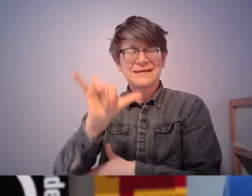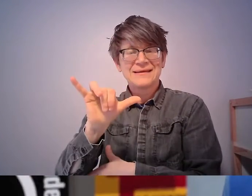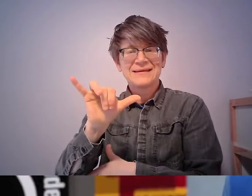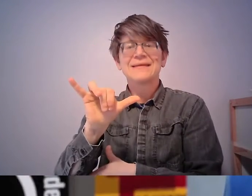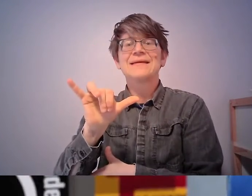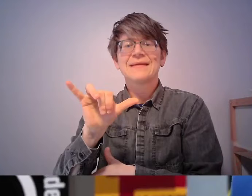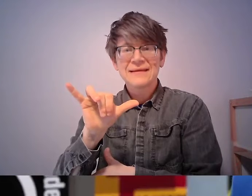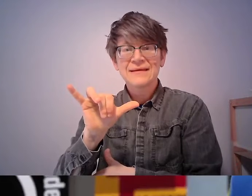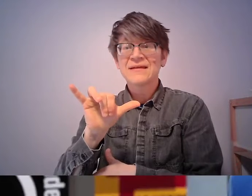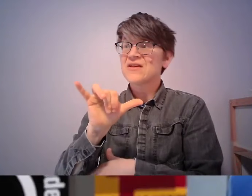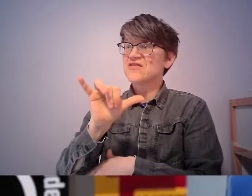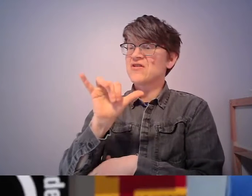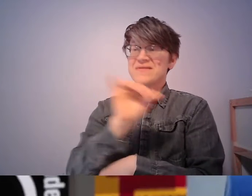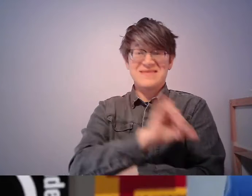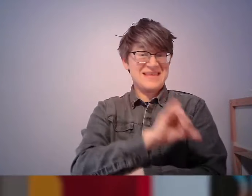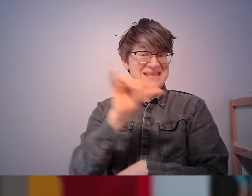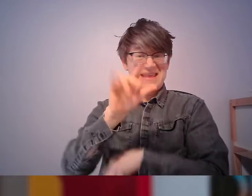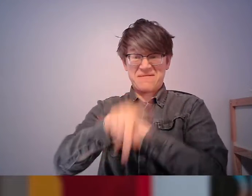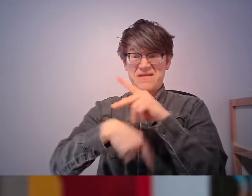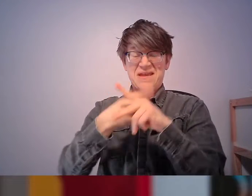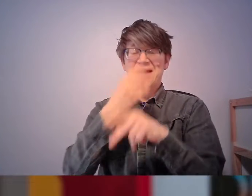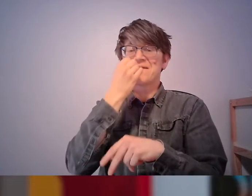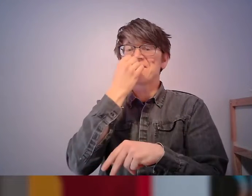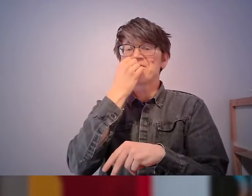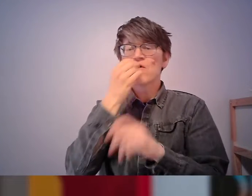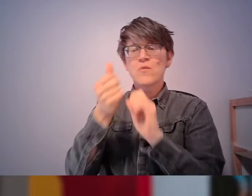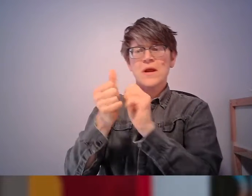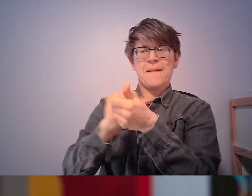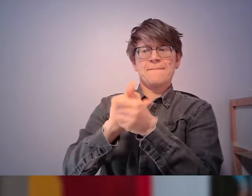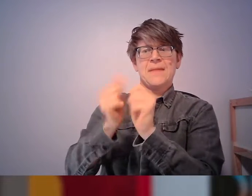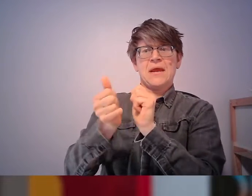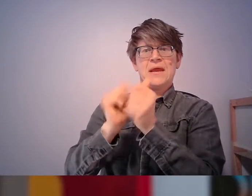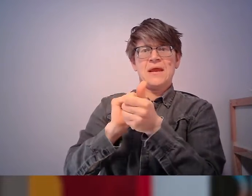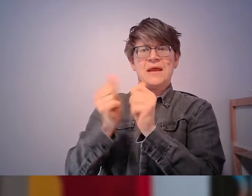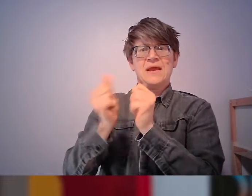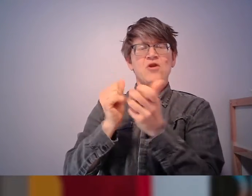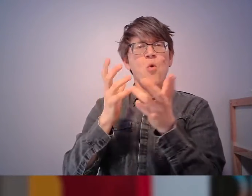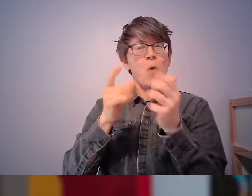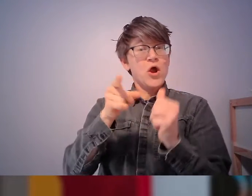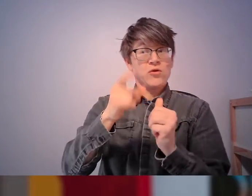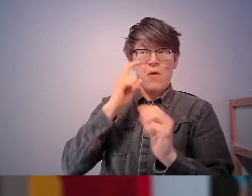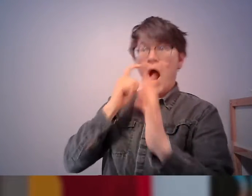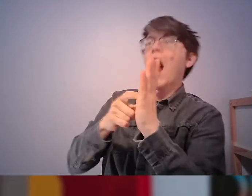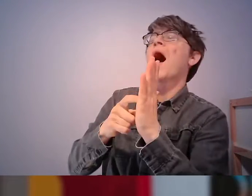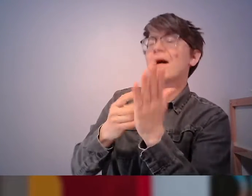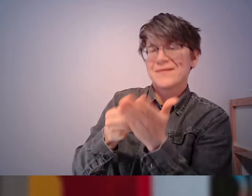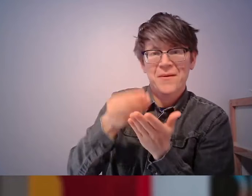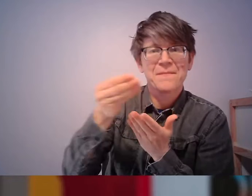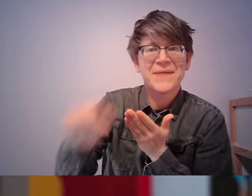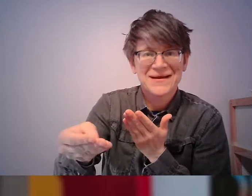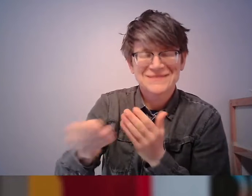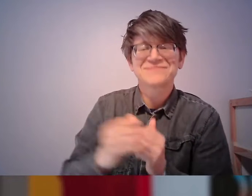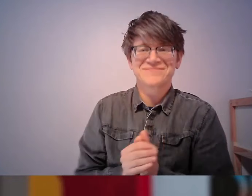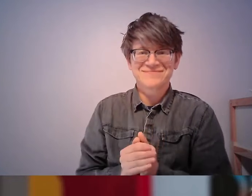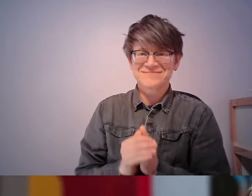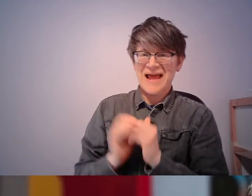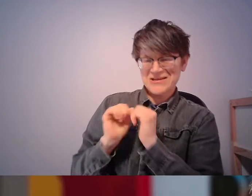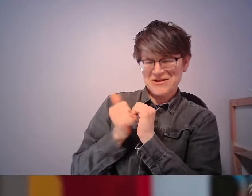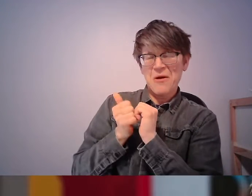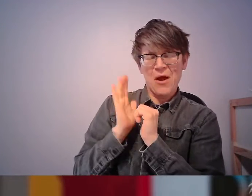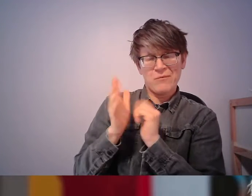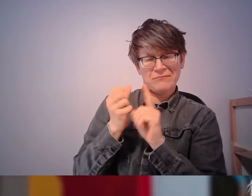to compete for your attention, and they send plenty of subtle and not-so-subtle messages to influence your